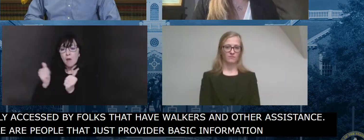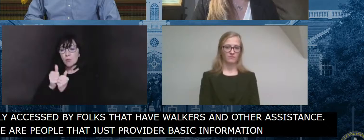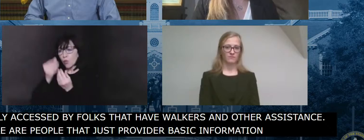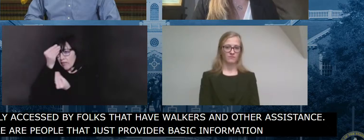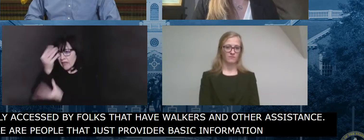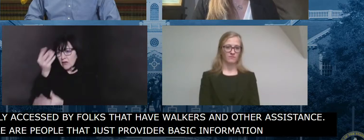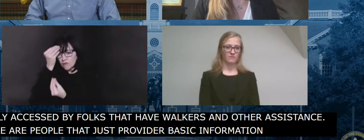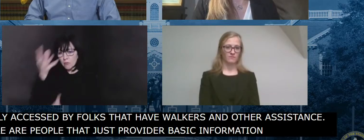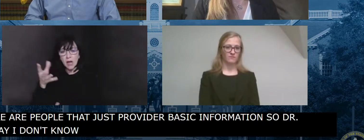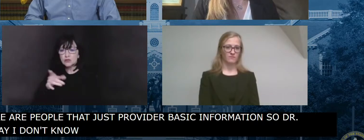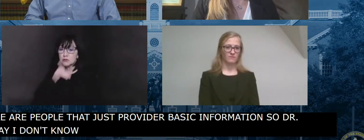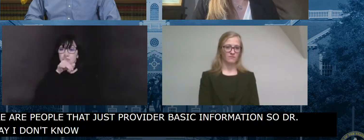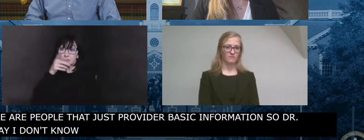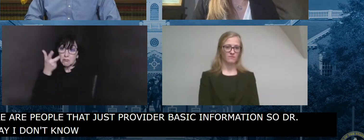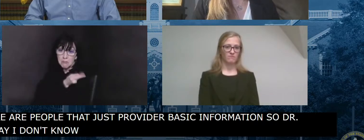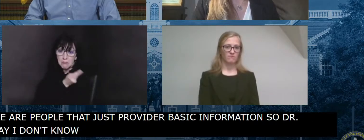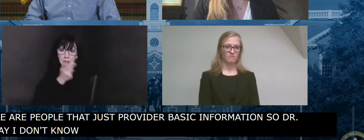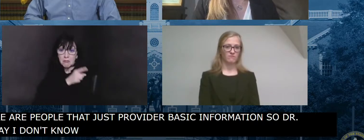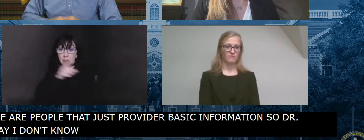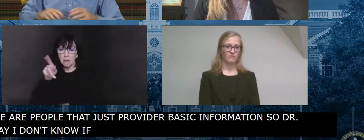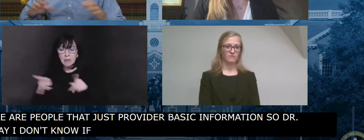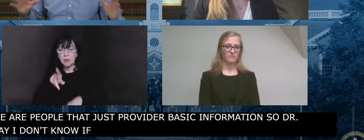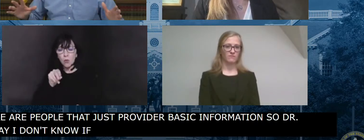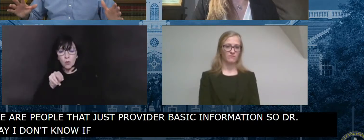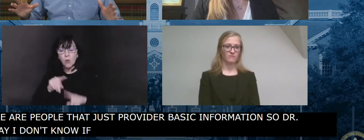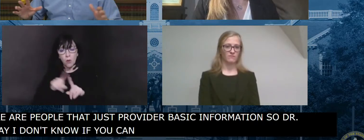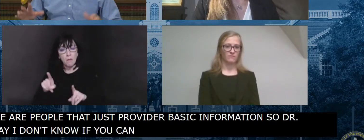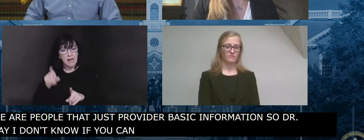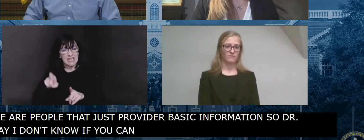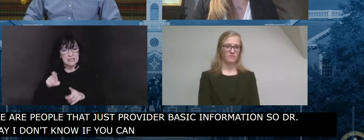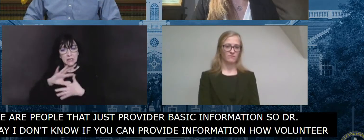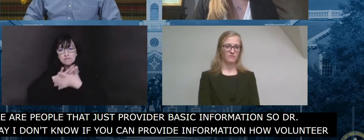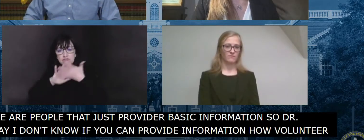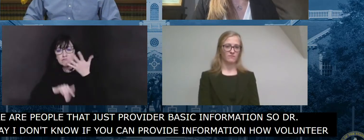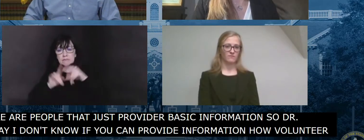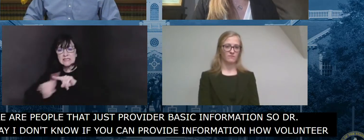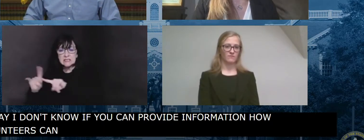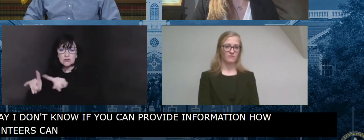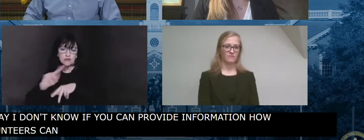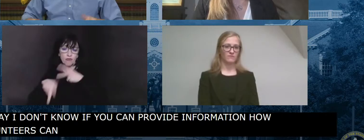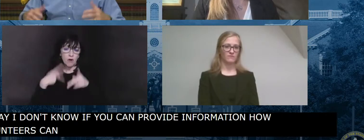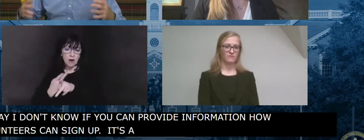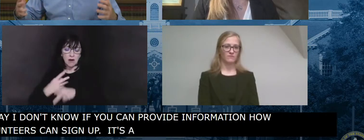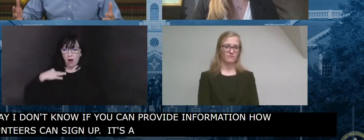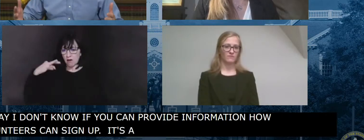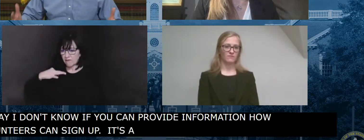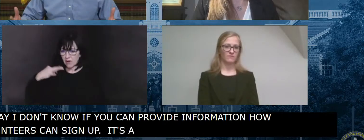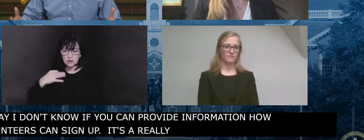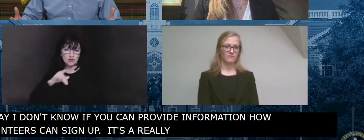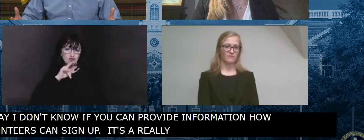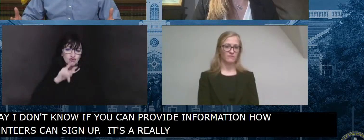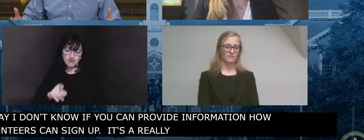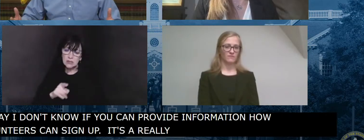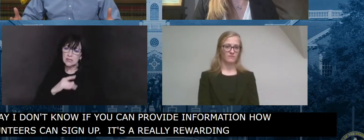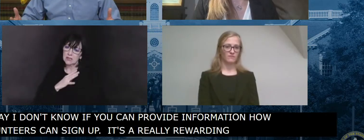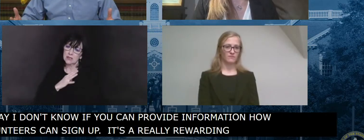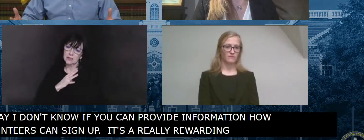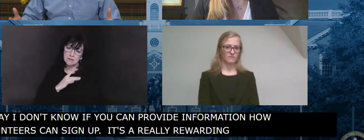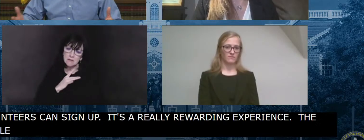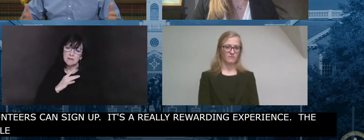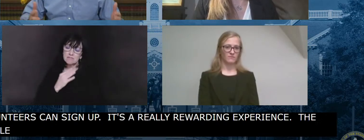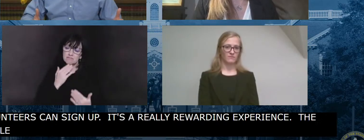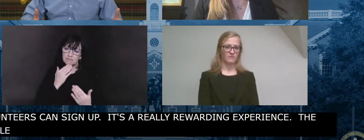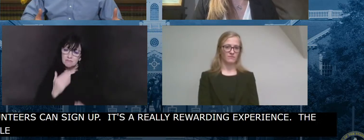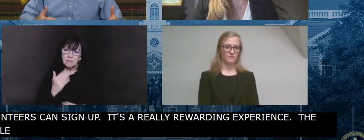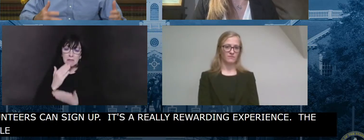some information about how volunteers can sign up. It's a really rewarding experience. The people are delighted to have the fact